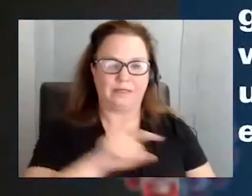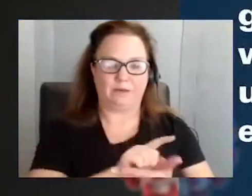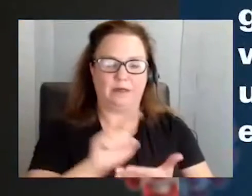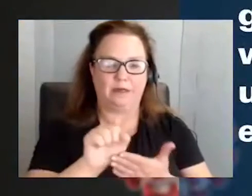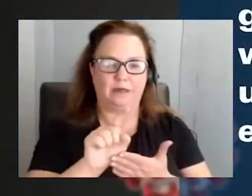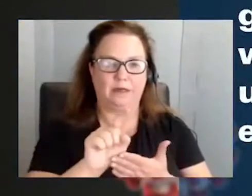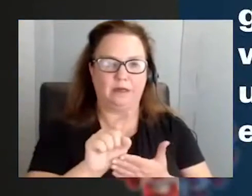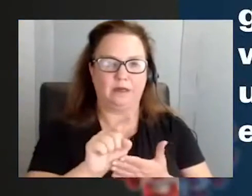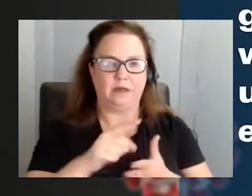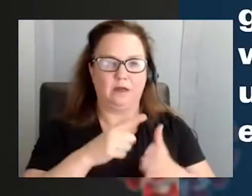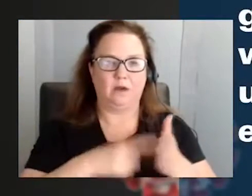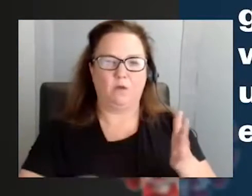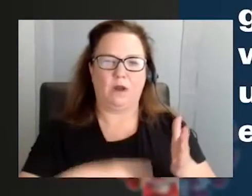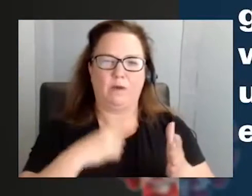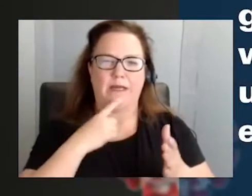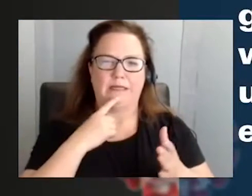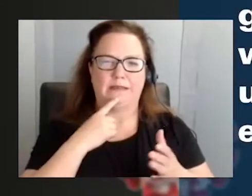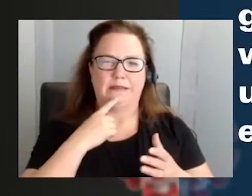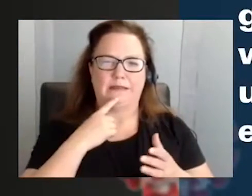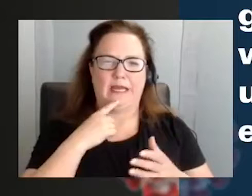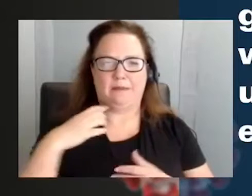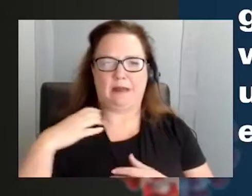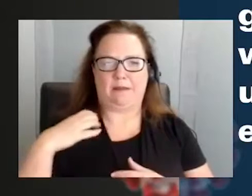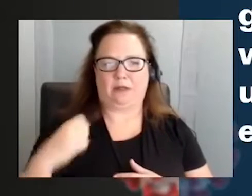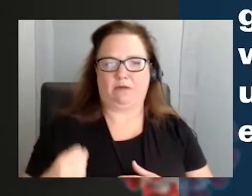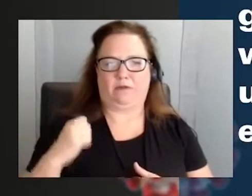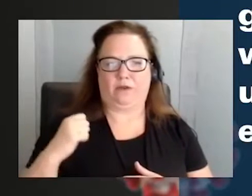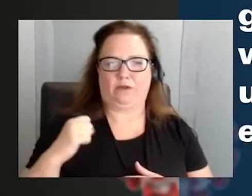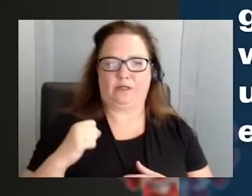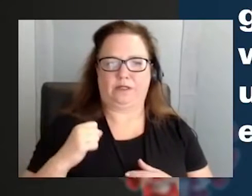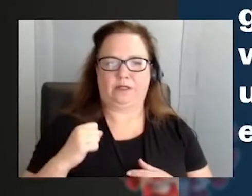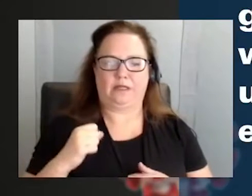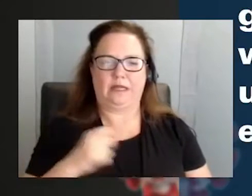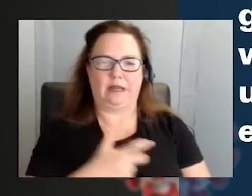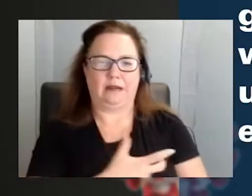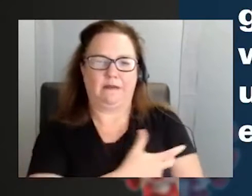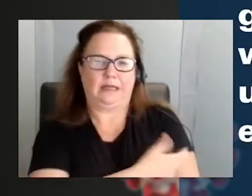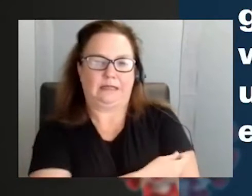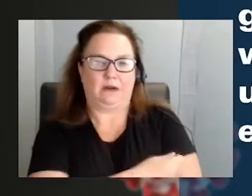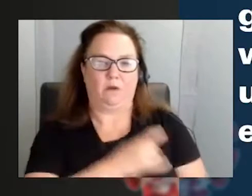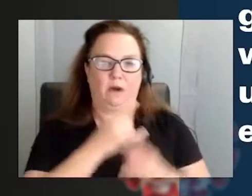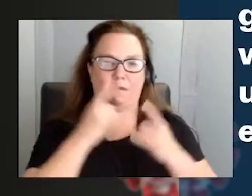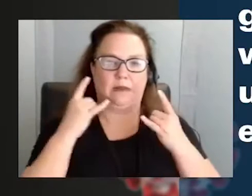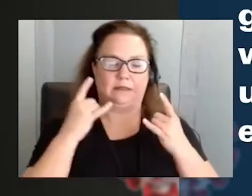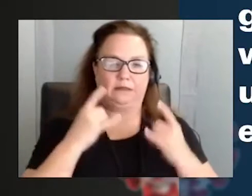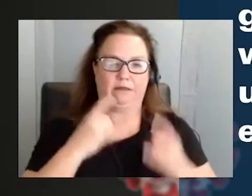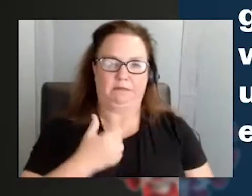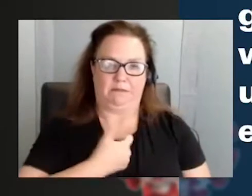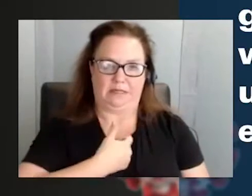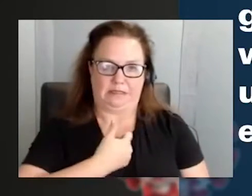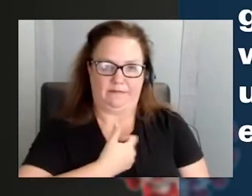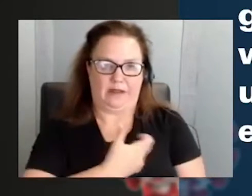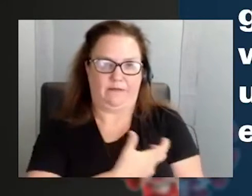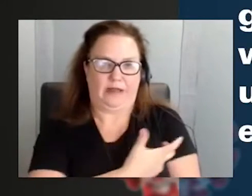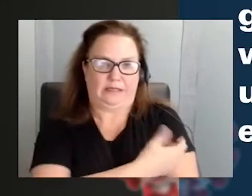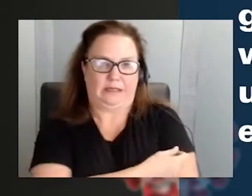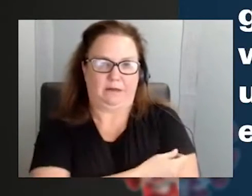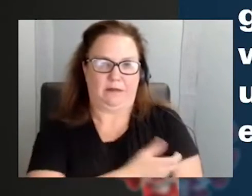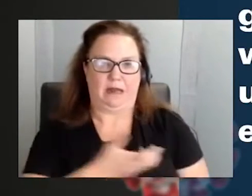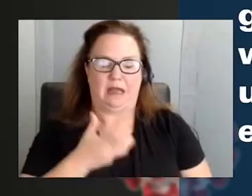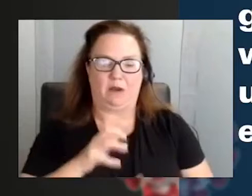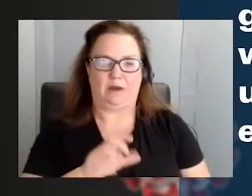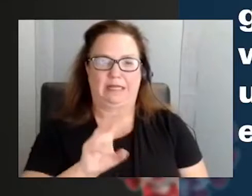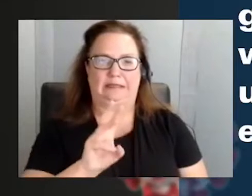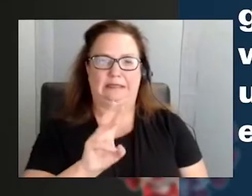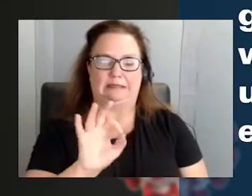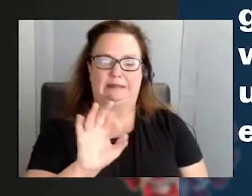my boss who refuses to get vaccinated or wear a mask? I'm vaccinated but feel uncomfortable getting within 6 feet of him. Our